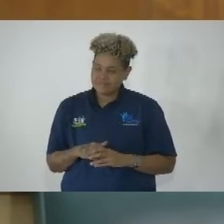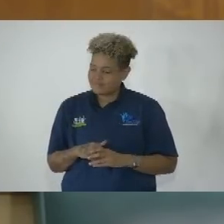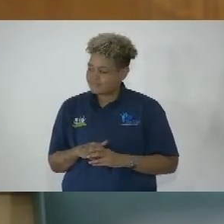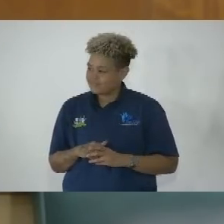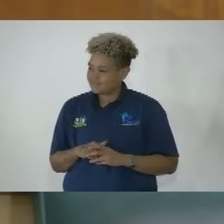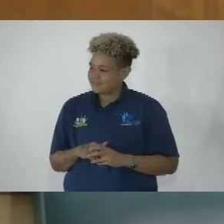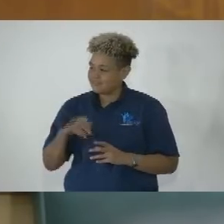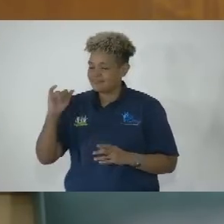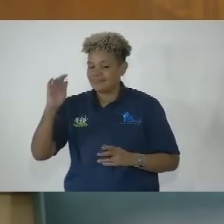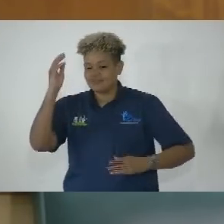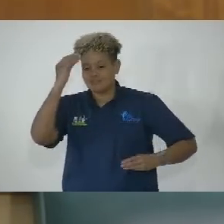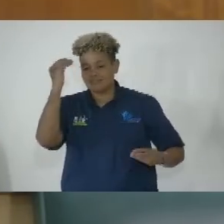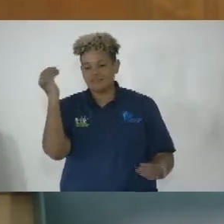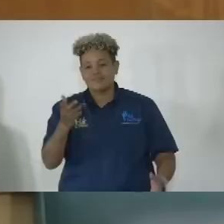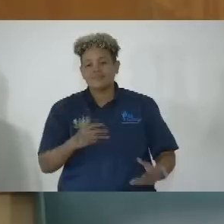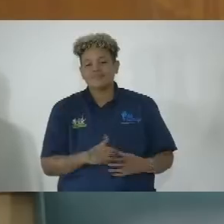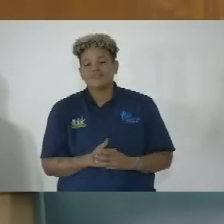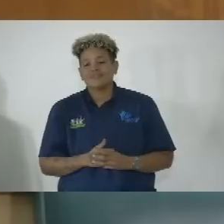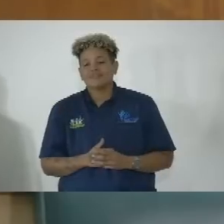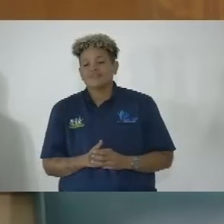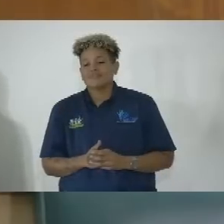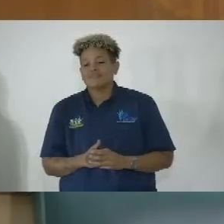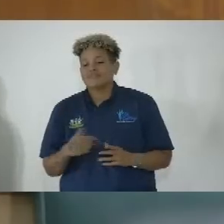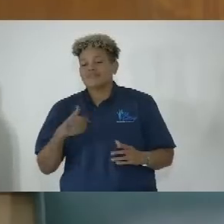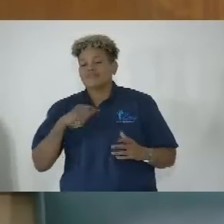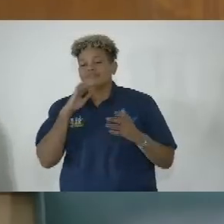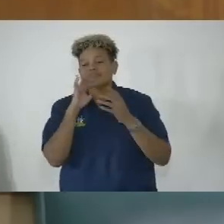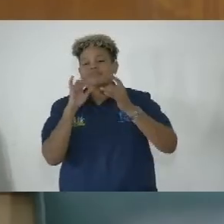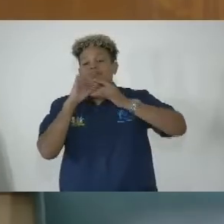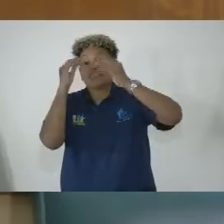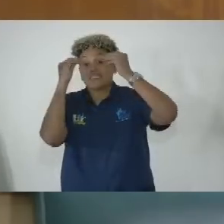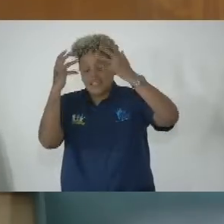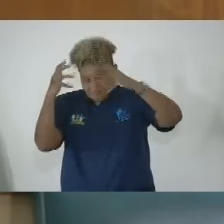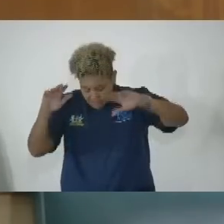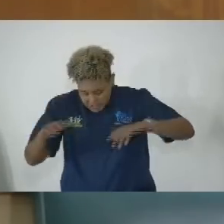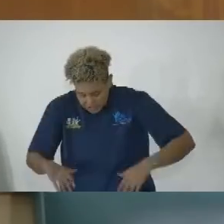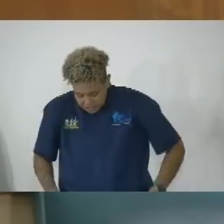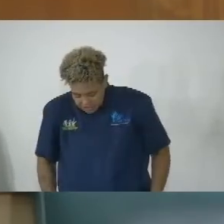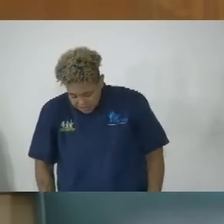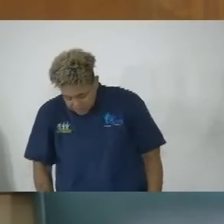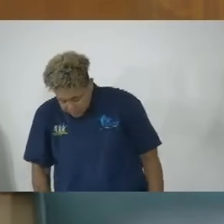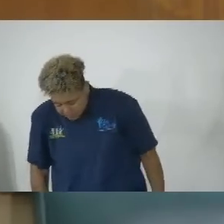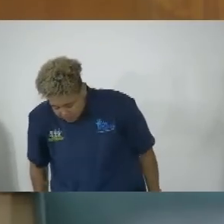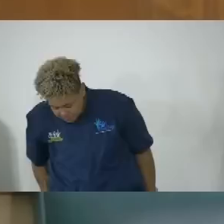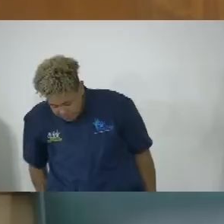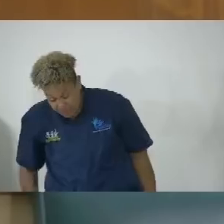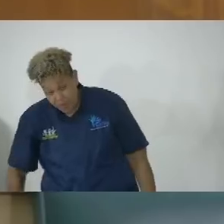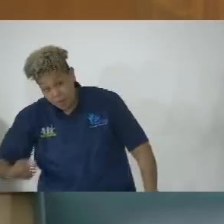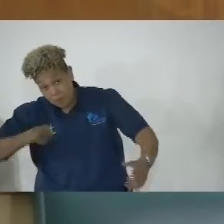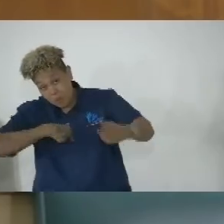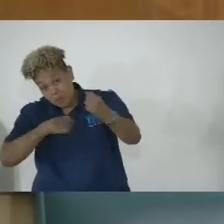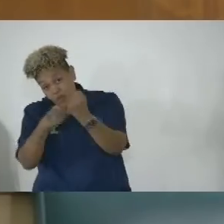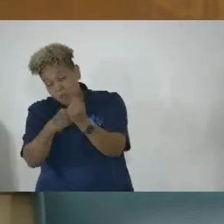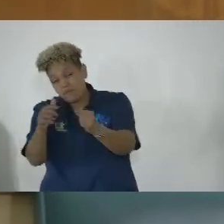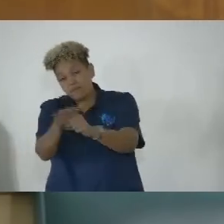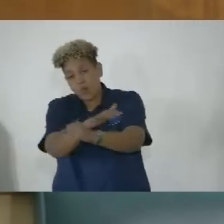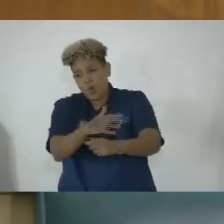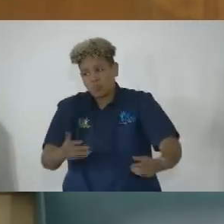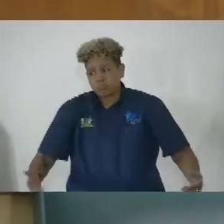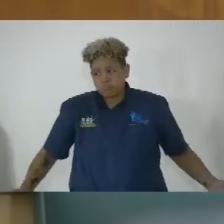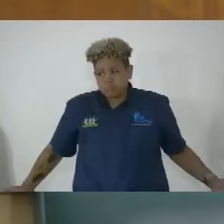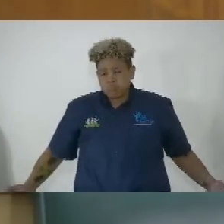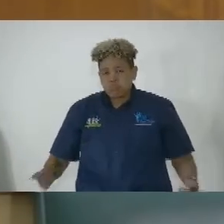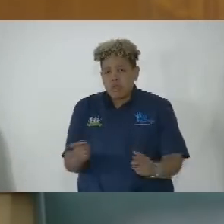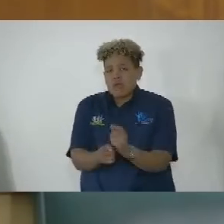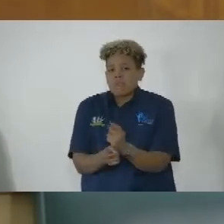That being said, I echoed what I said earlier, that we are in full support of the